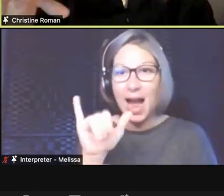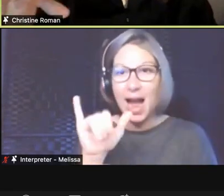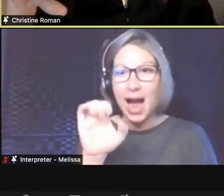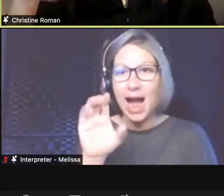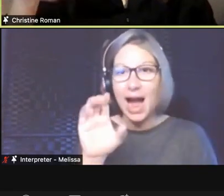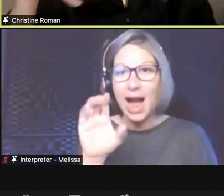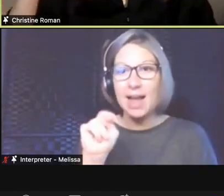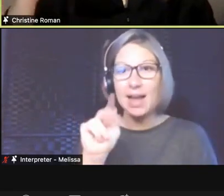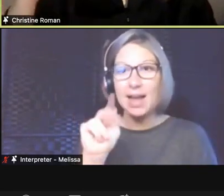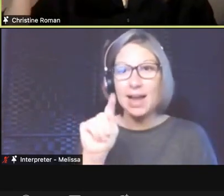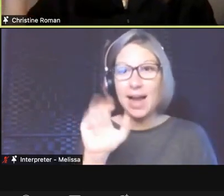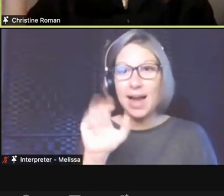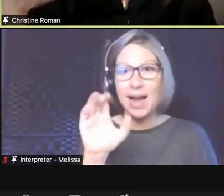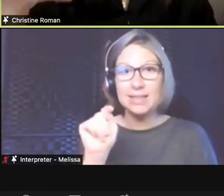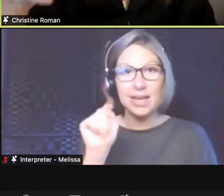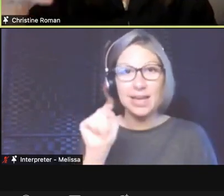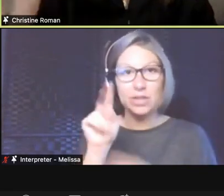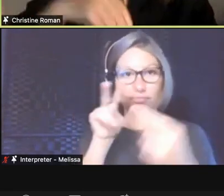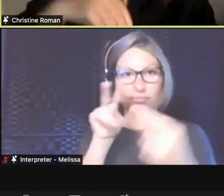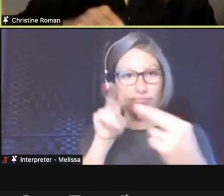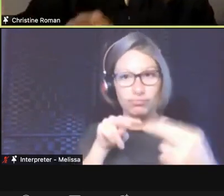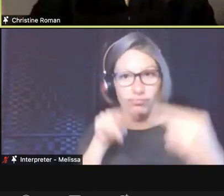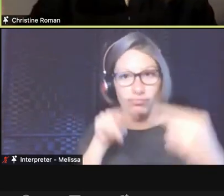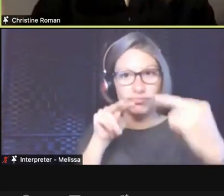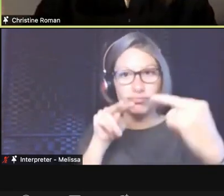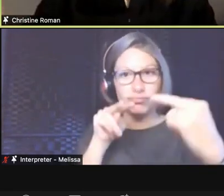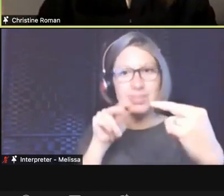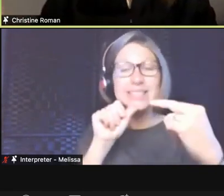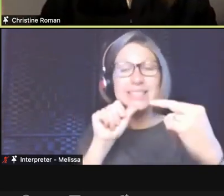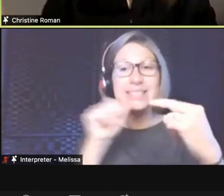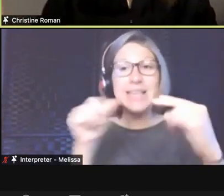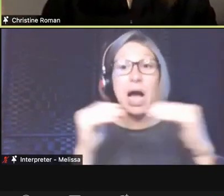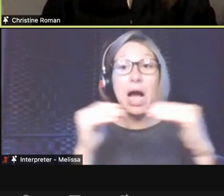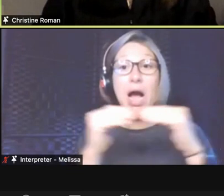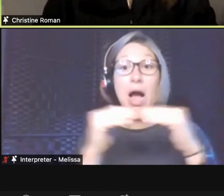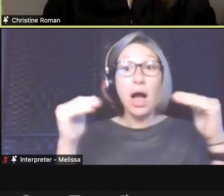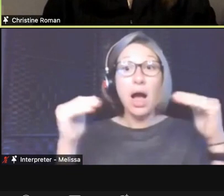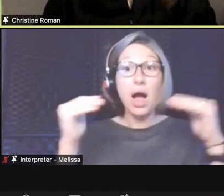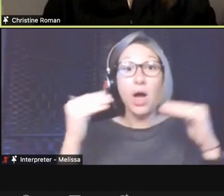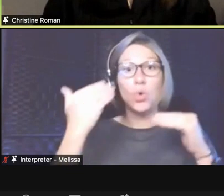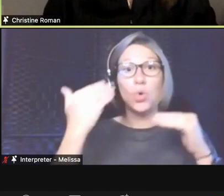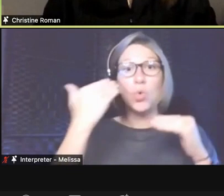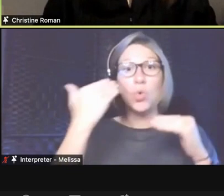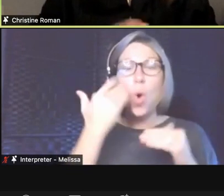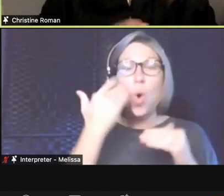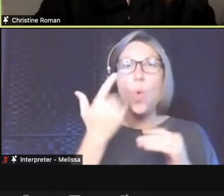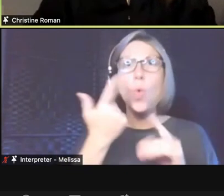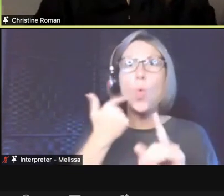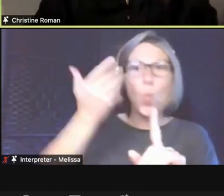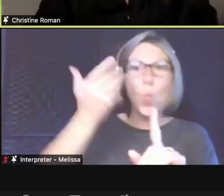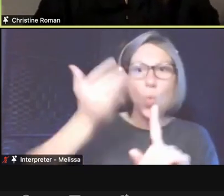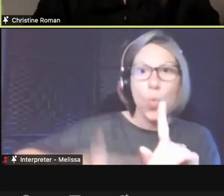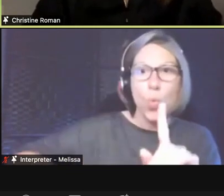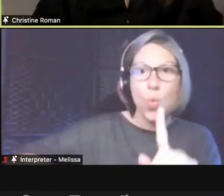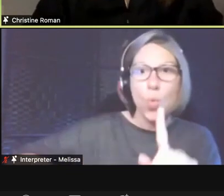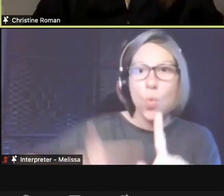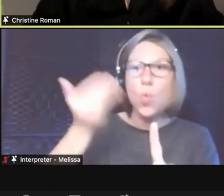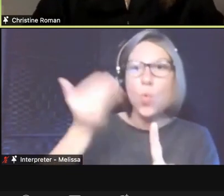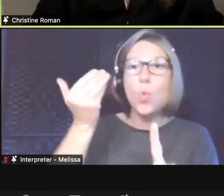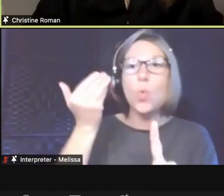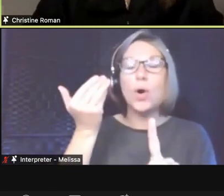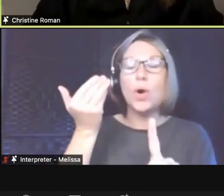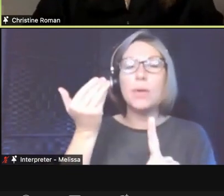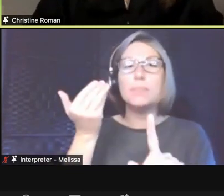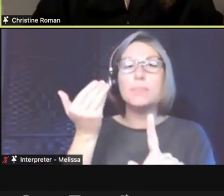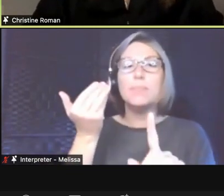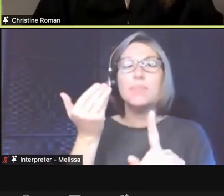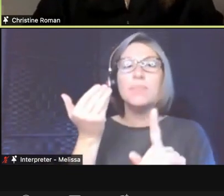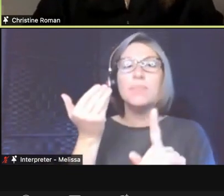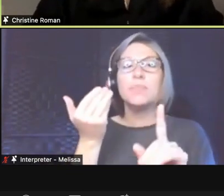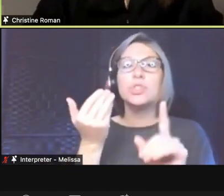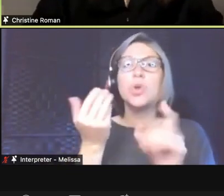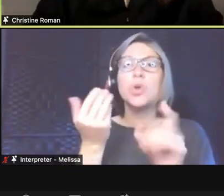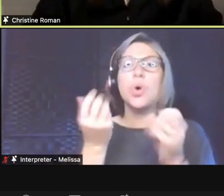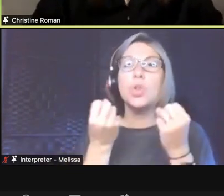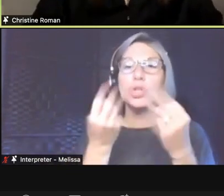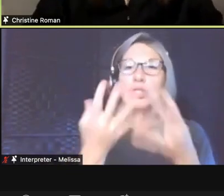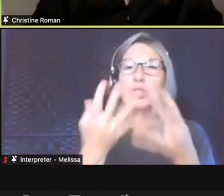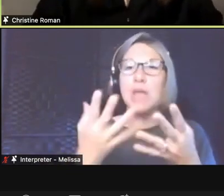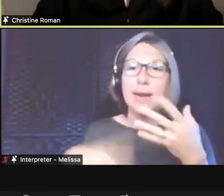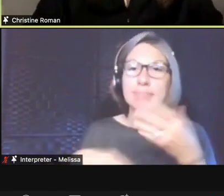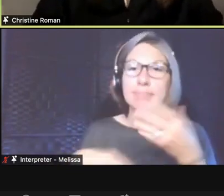ability for that person. It doesn't equate to knowing who a person really is. And so a lot of compensatory skills are used